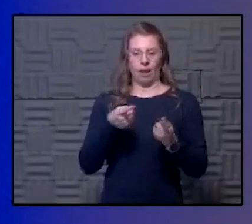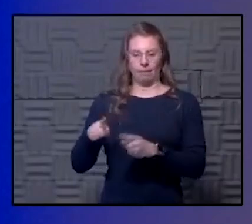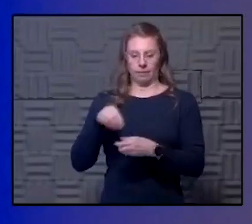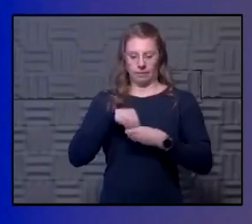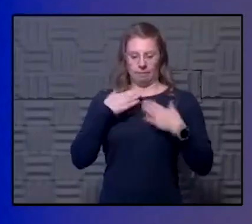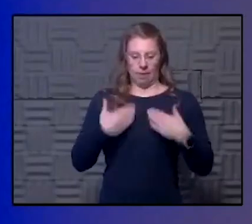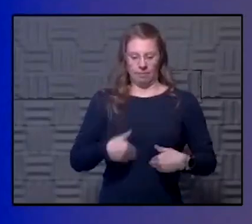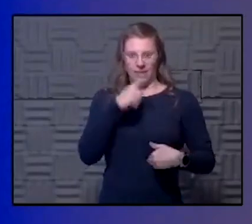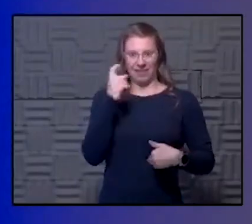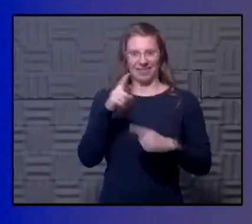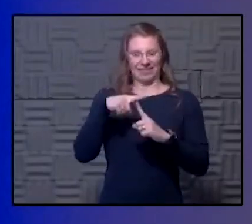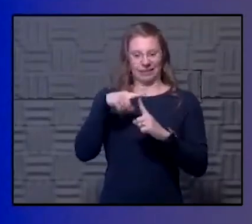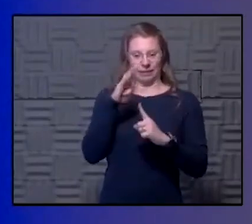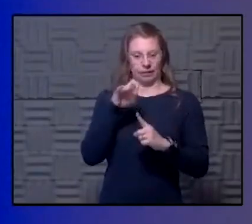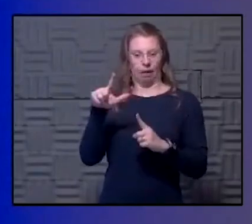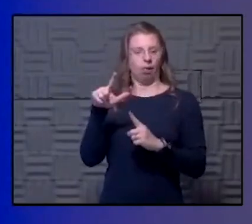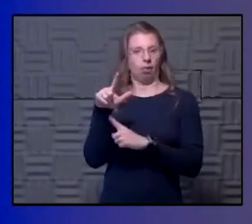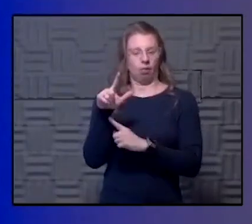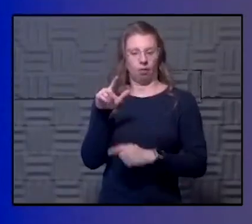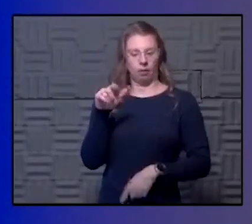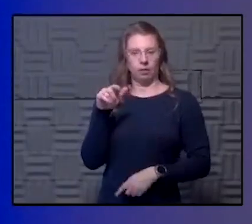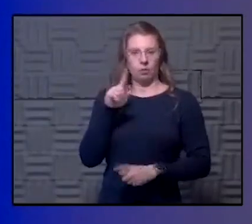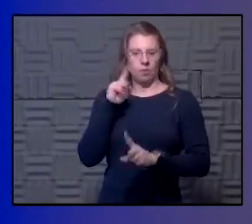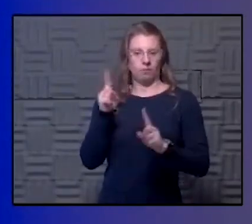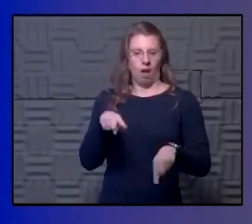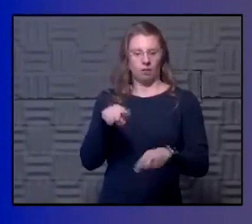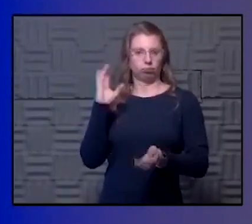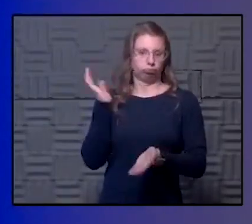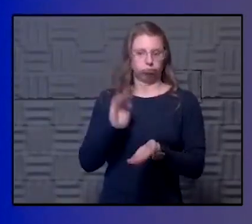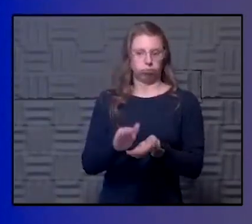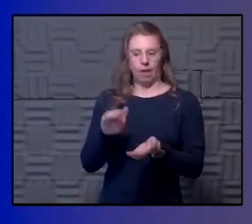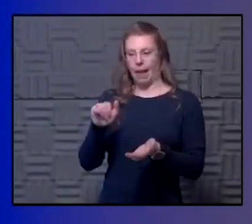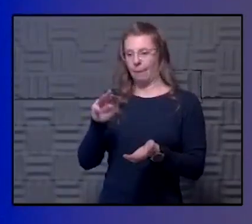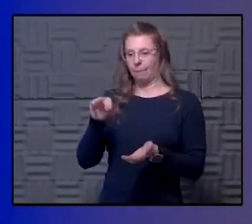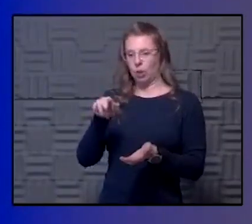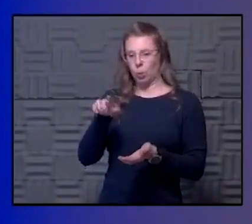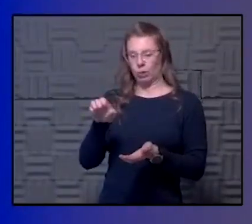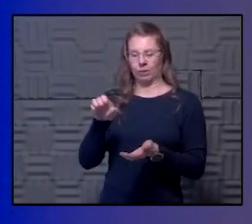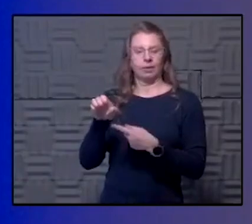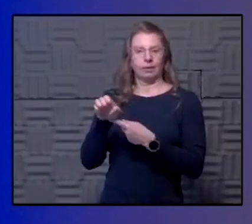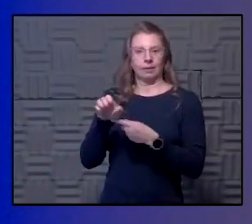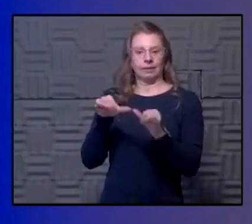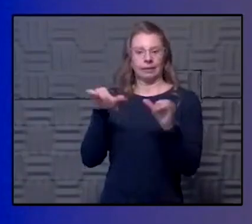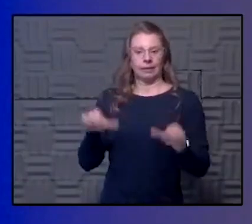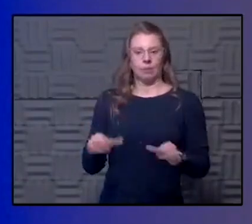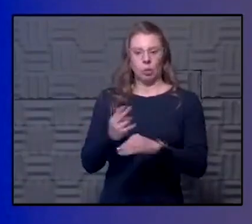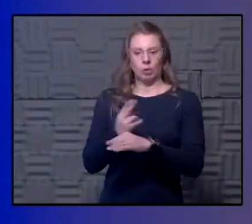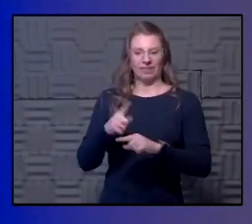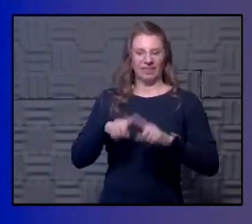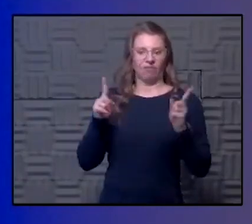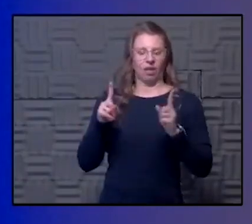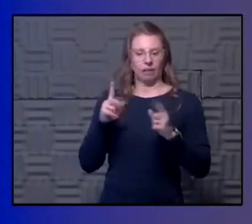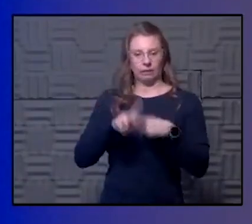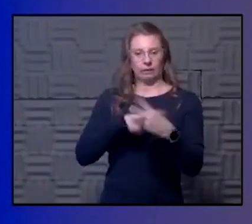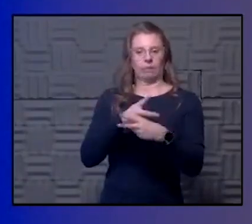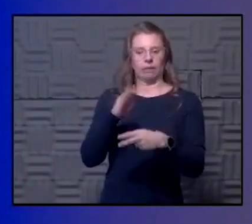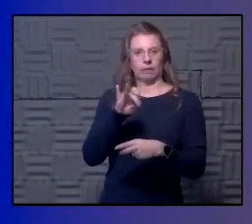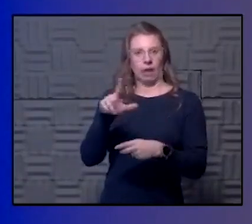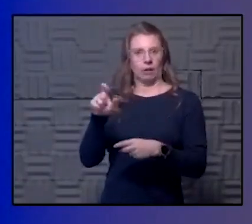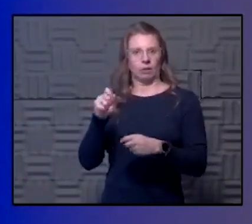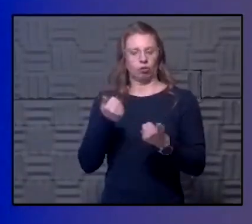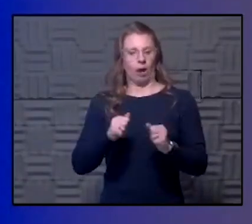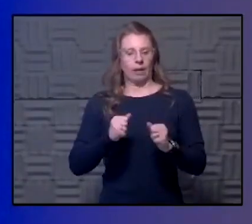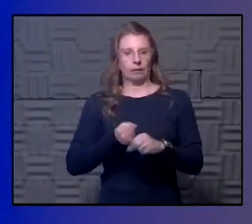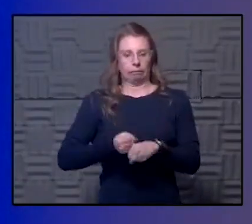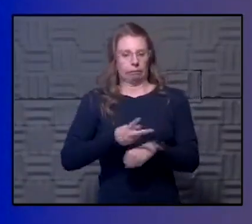don't have that T cell response. So your immune system uses other types of cells, continues to use antibodies to try and